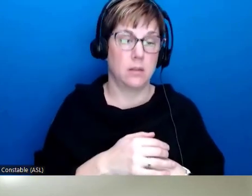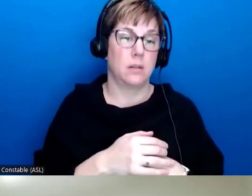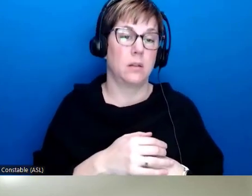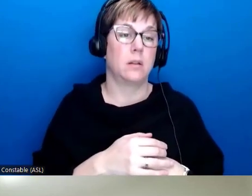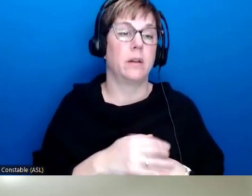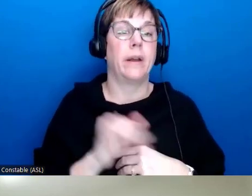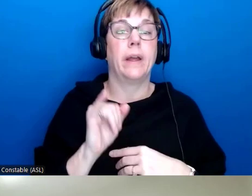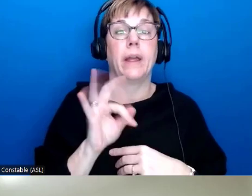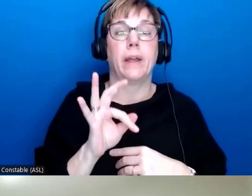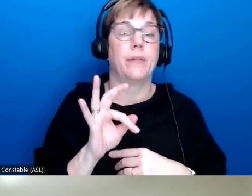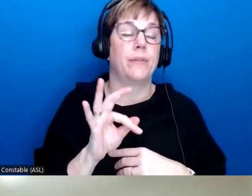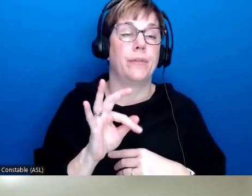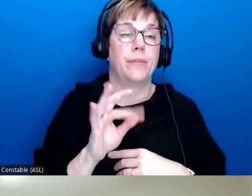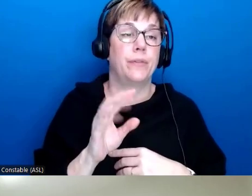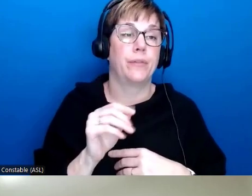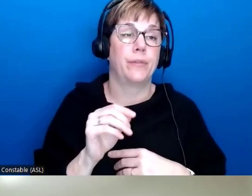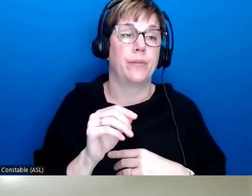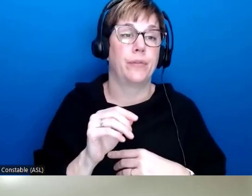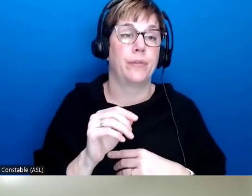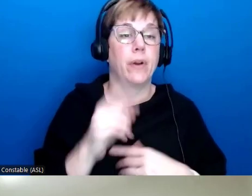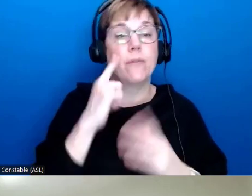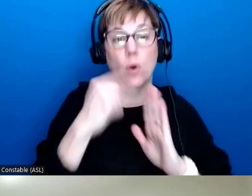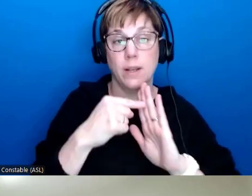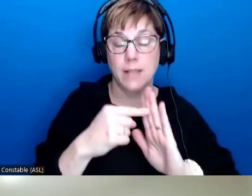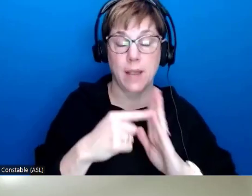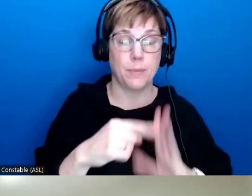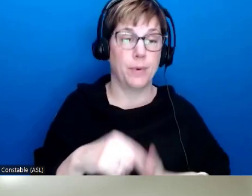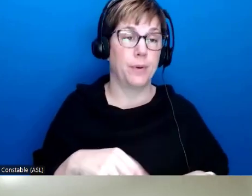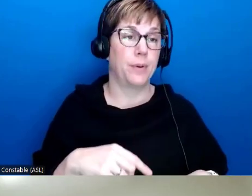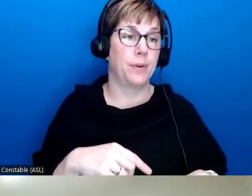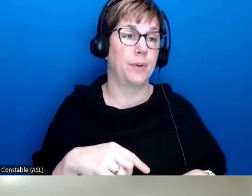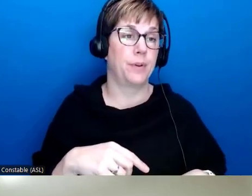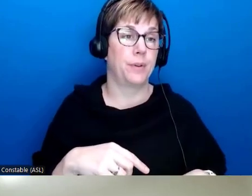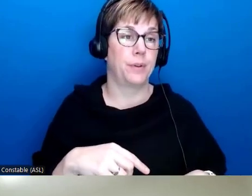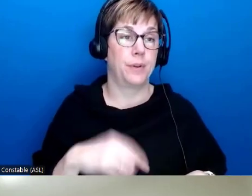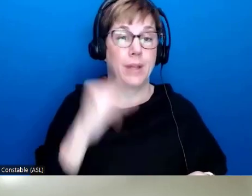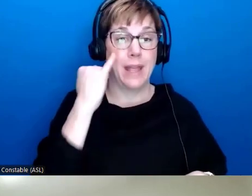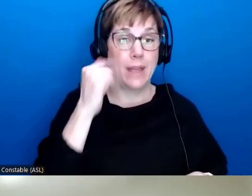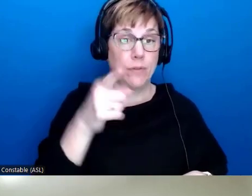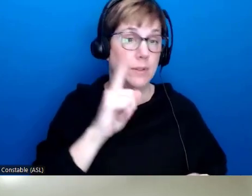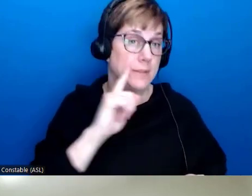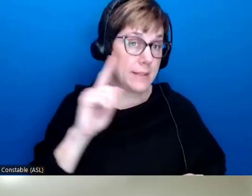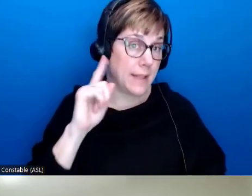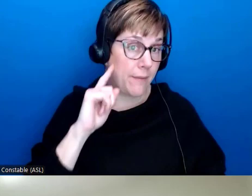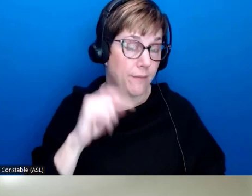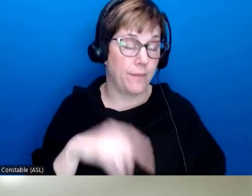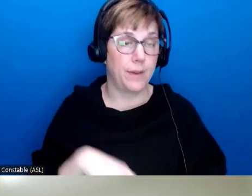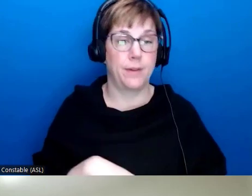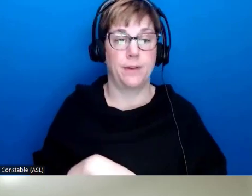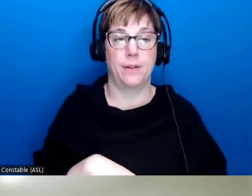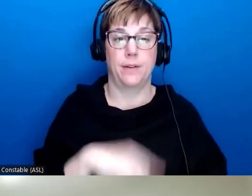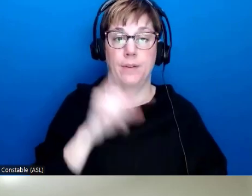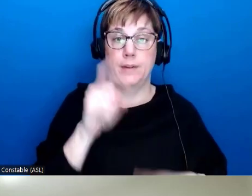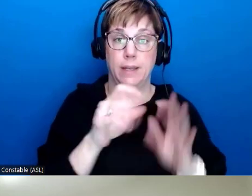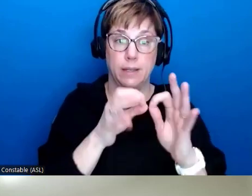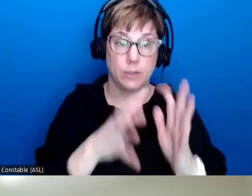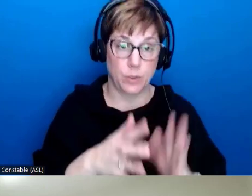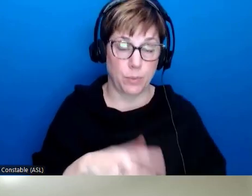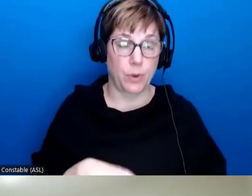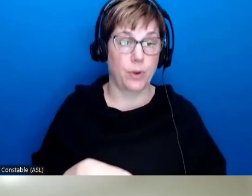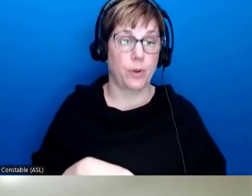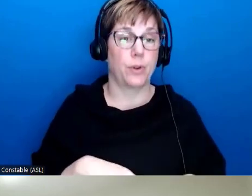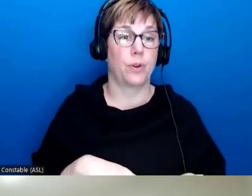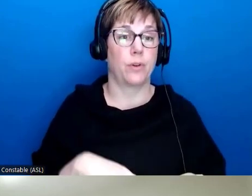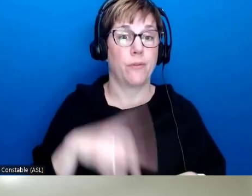If you're, for instance, if you're deaf and you need an interpreter to apply for